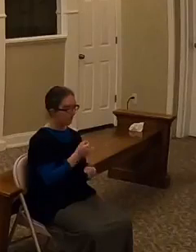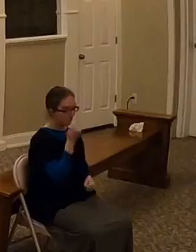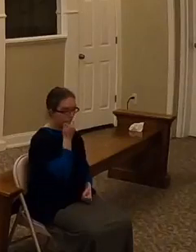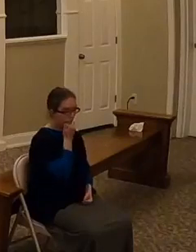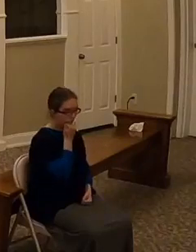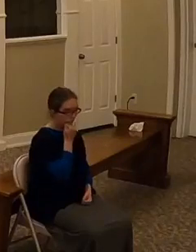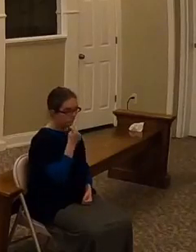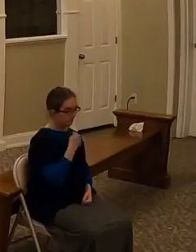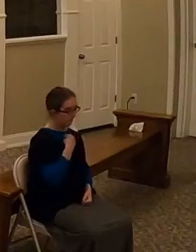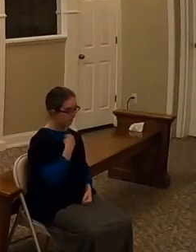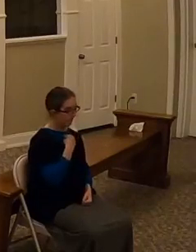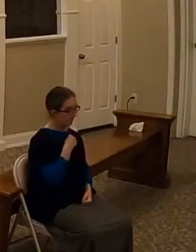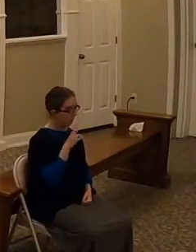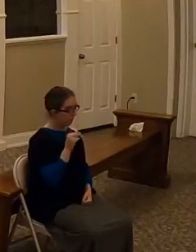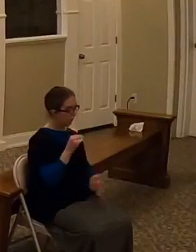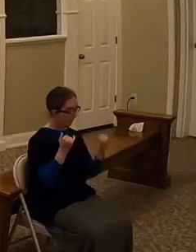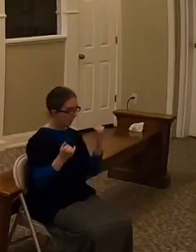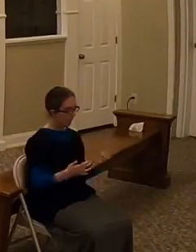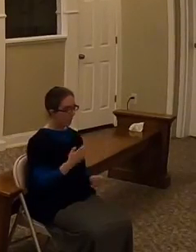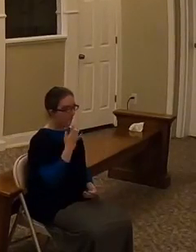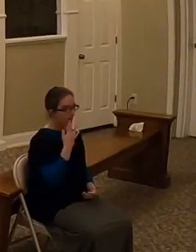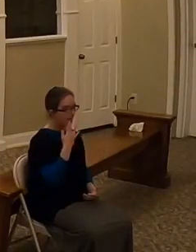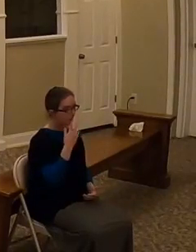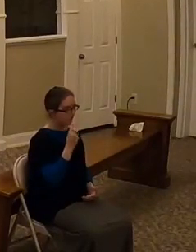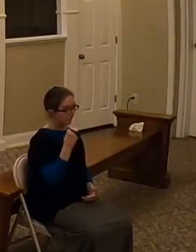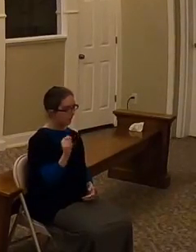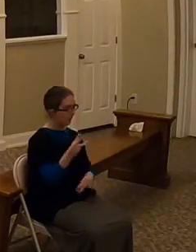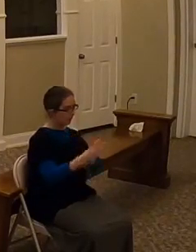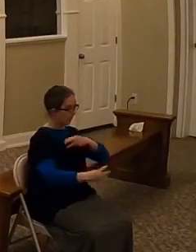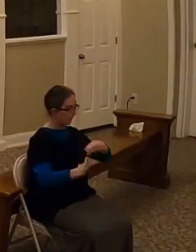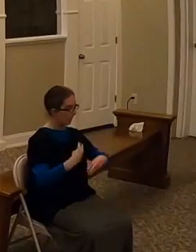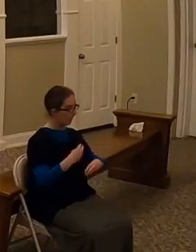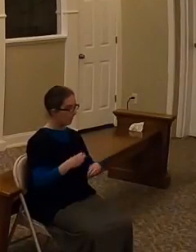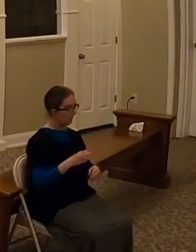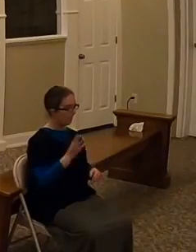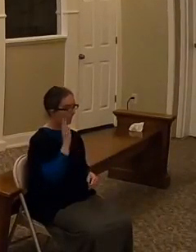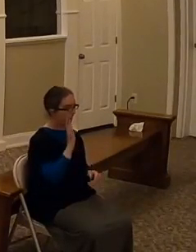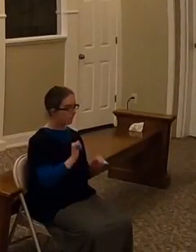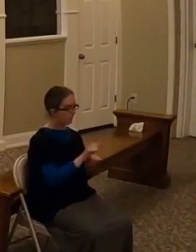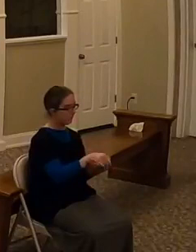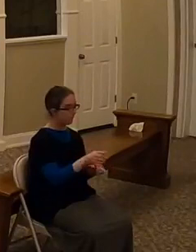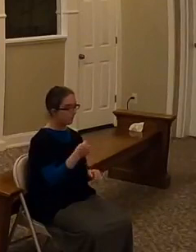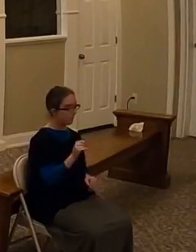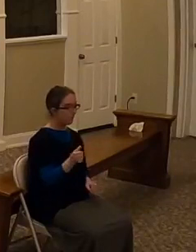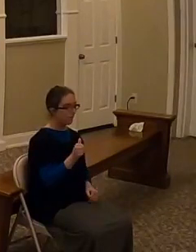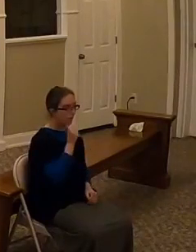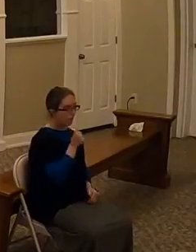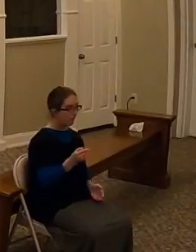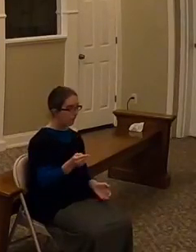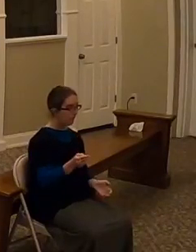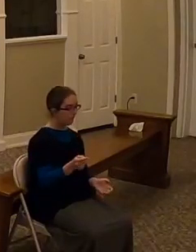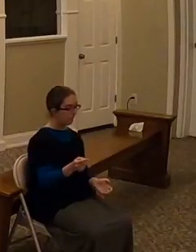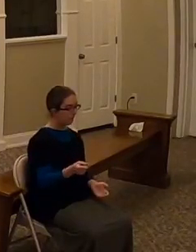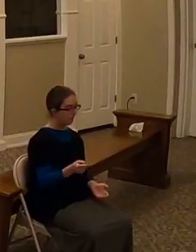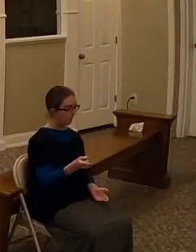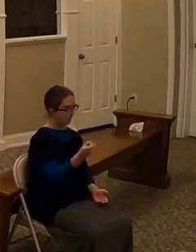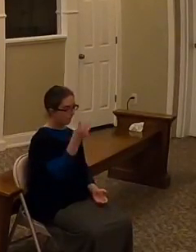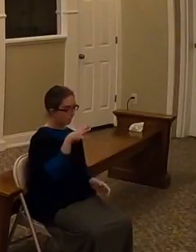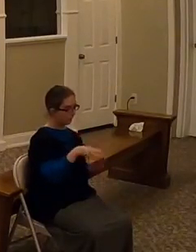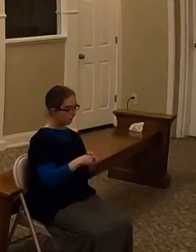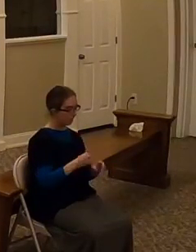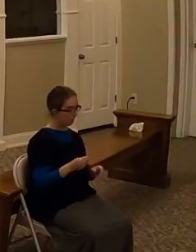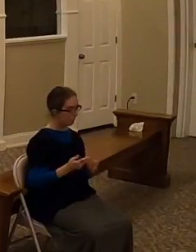me. But no, now they've tasted the world and they're in the world, so they're going to stay there. They're not coming back out. All right. Because now he